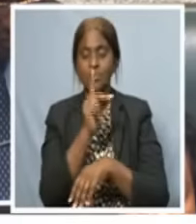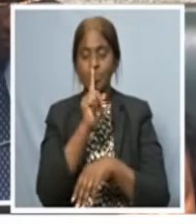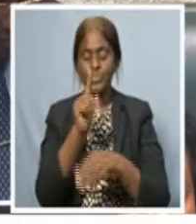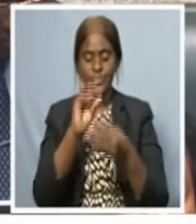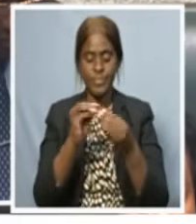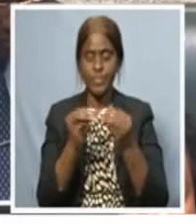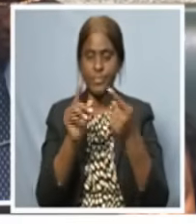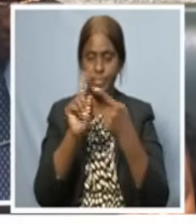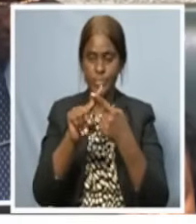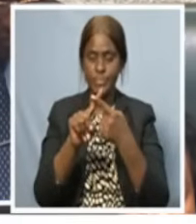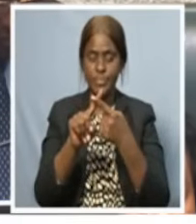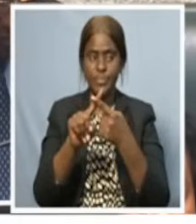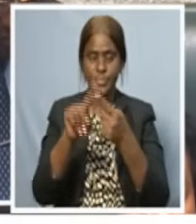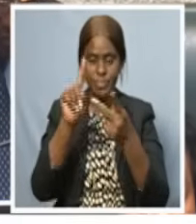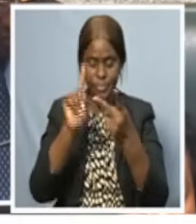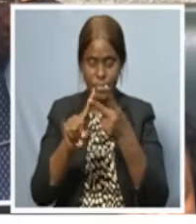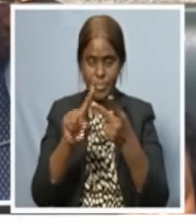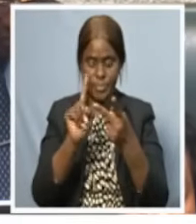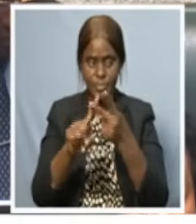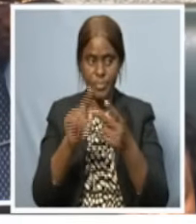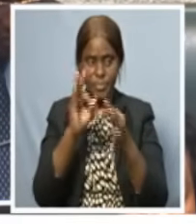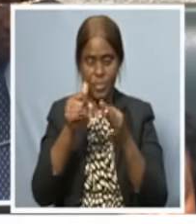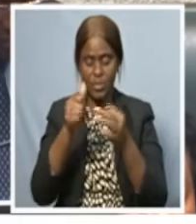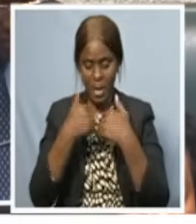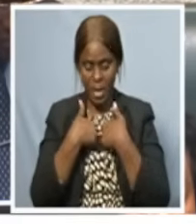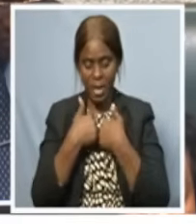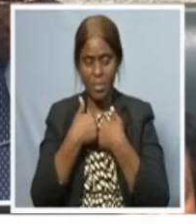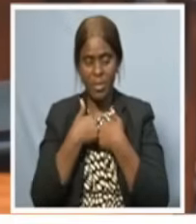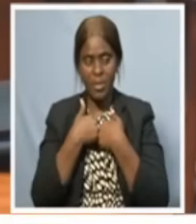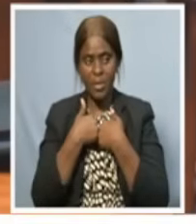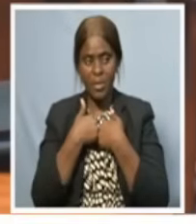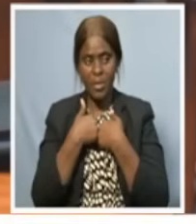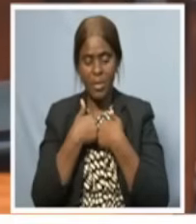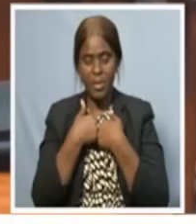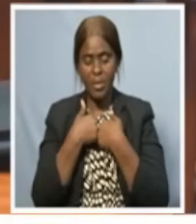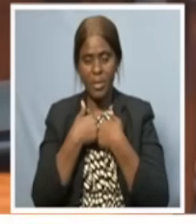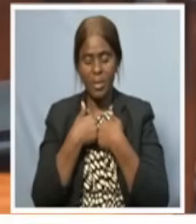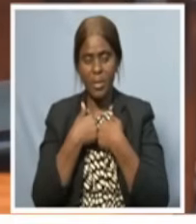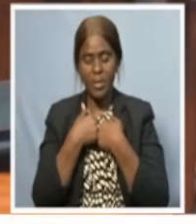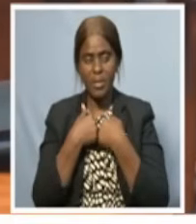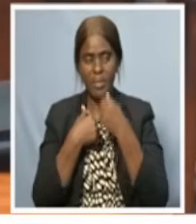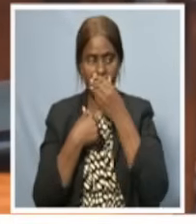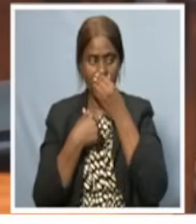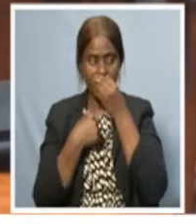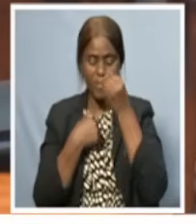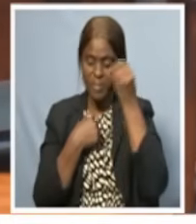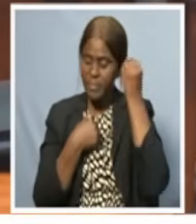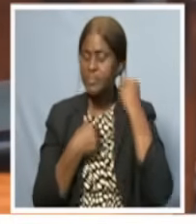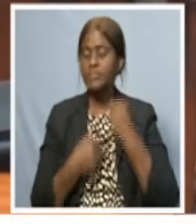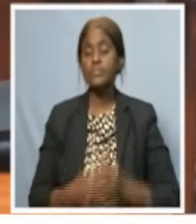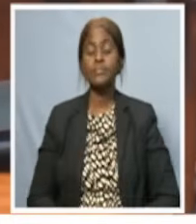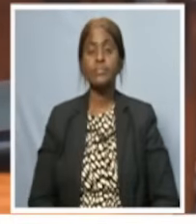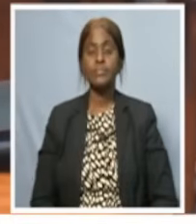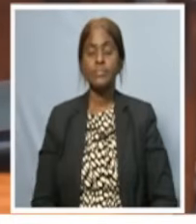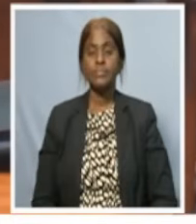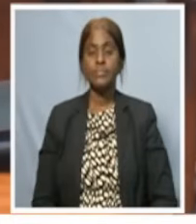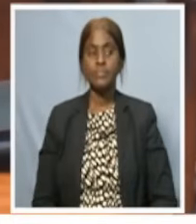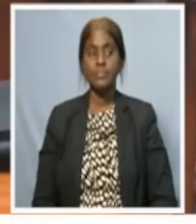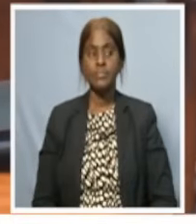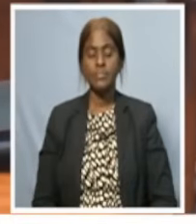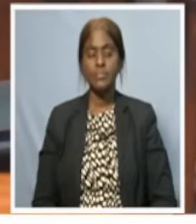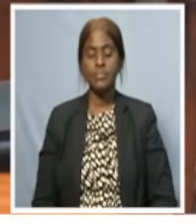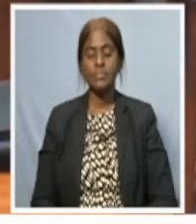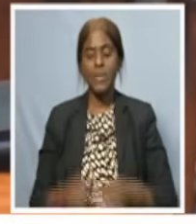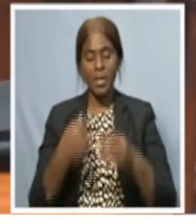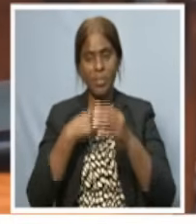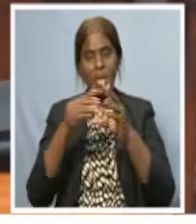That's number one. Number two, if you had made an announcement. At a time, let the Honorable Minister respond.